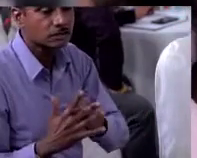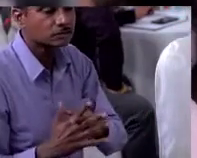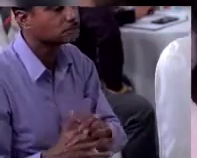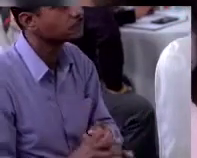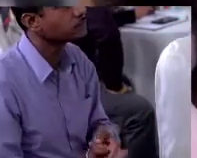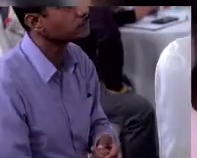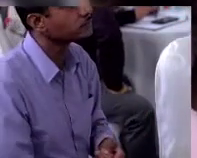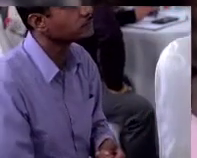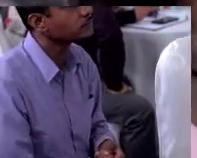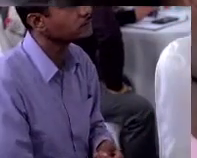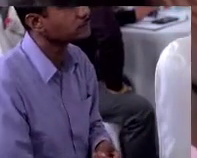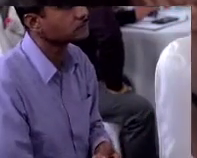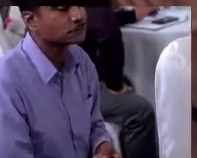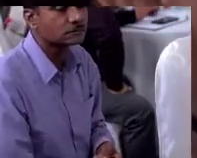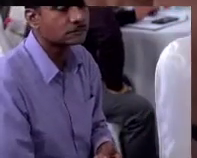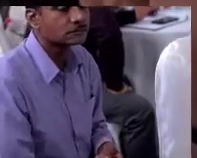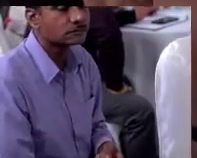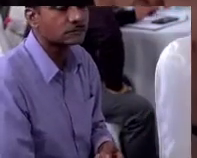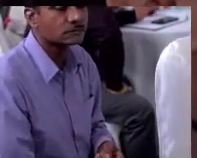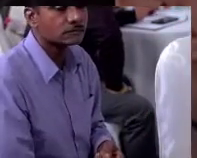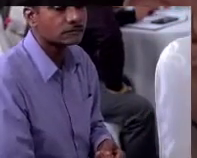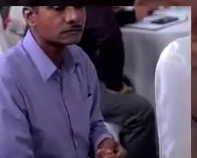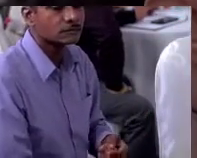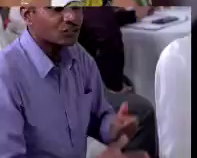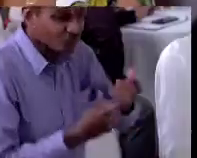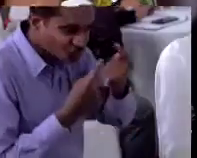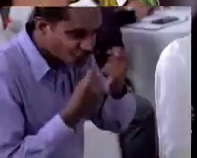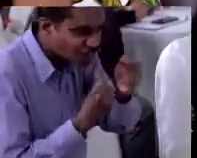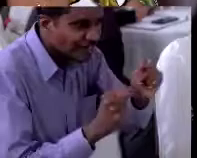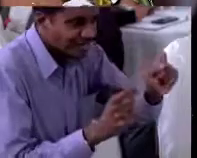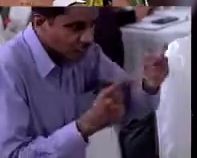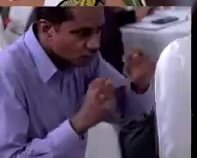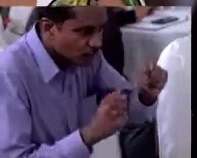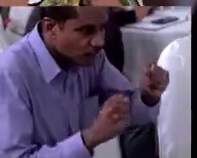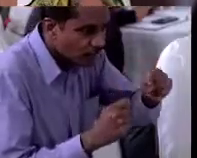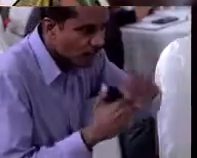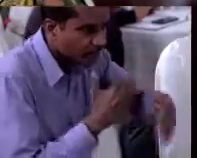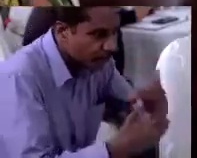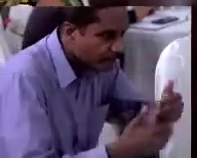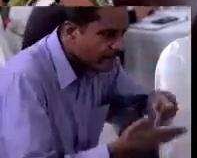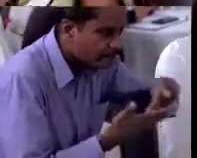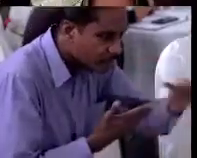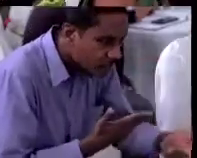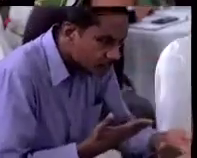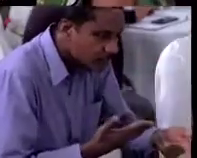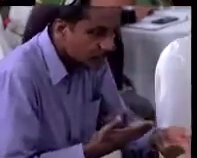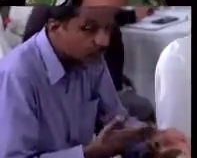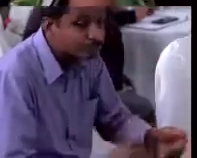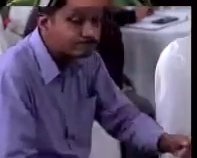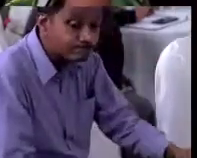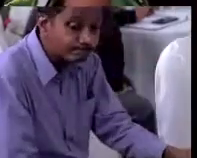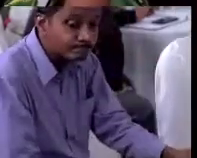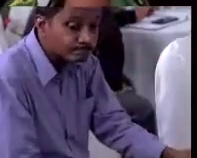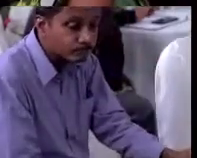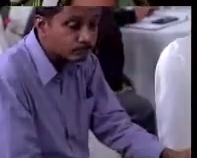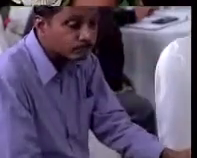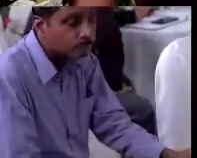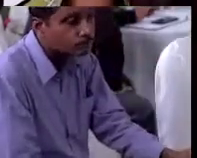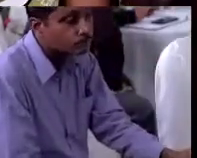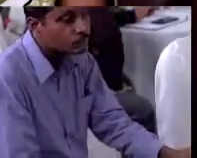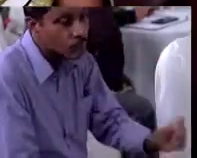I would start. Yeah, because that's where the magic really is. It's in the trying and the